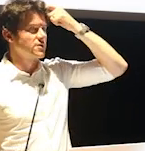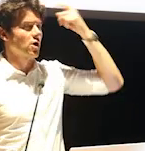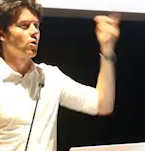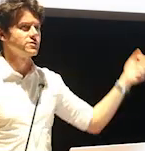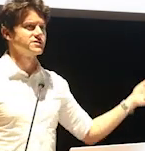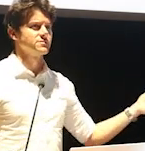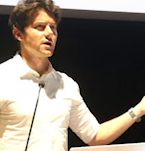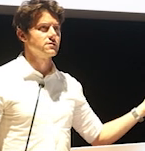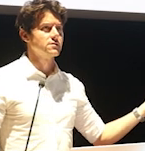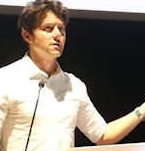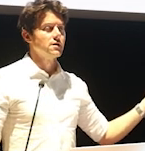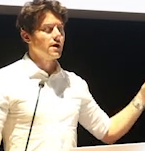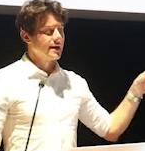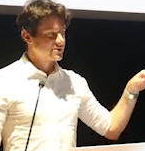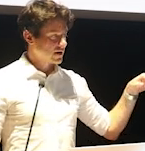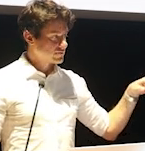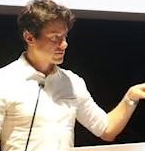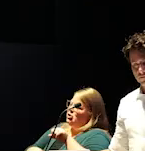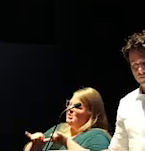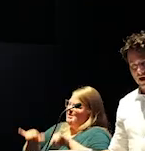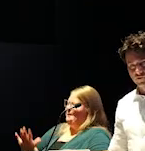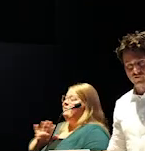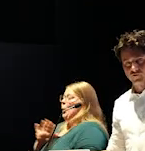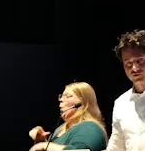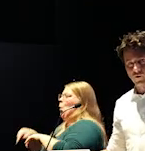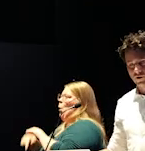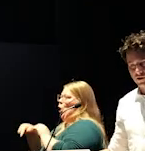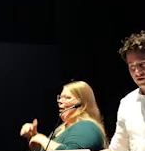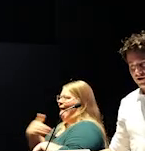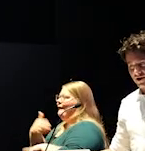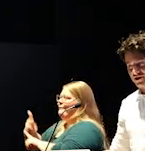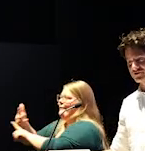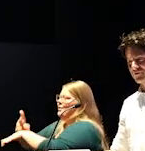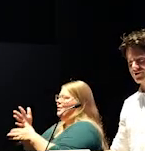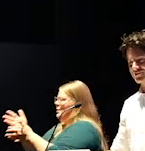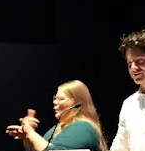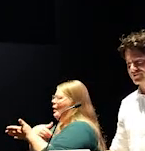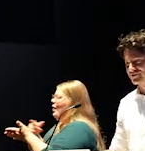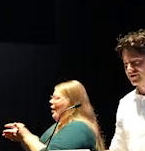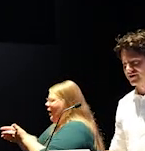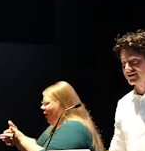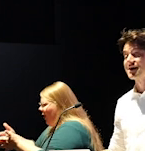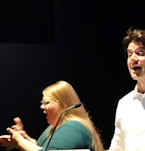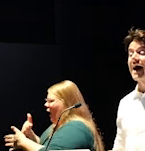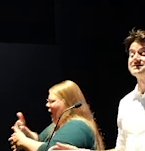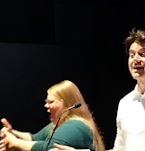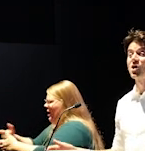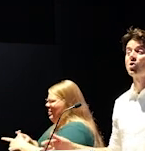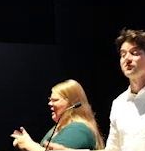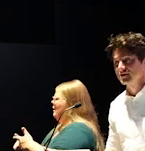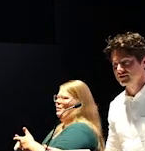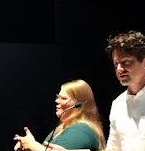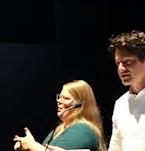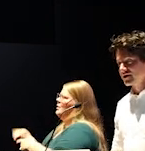we were in the quarter system then, and halfway through the first quarter, I changed my major to industrial design because I honestly